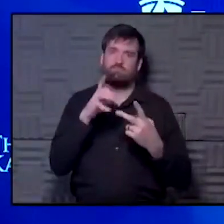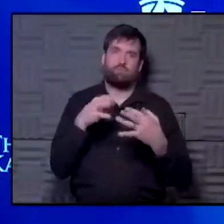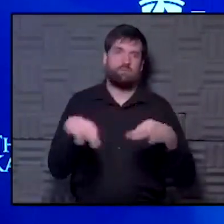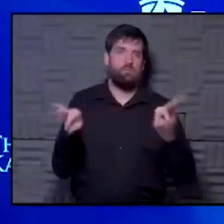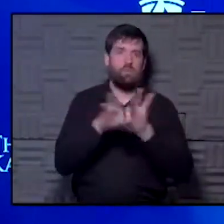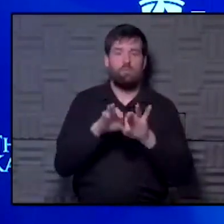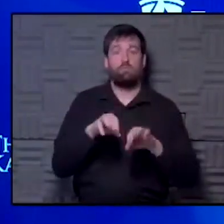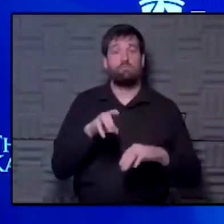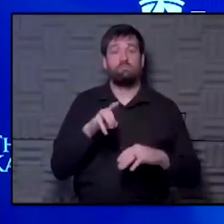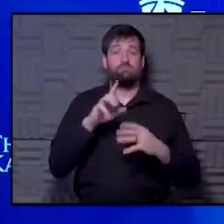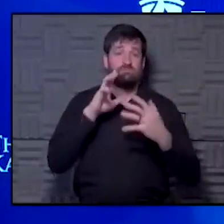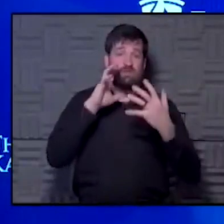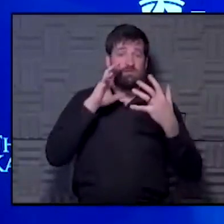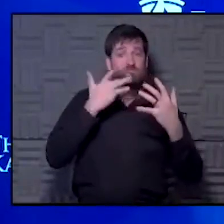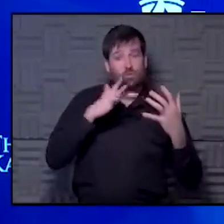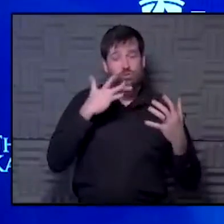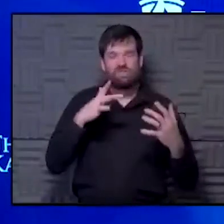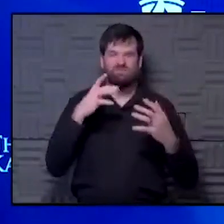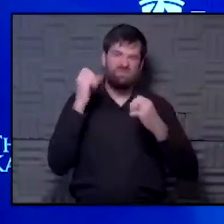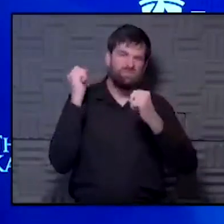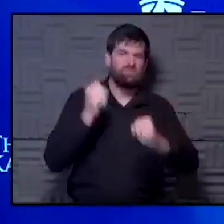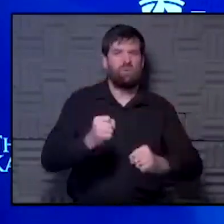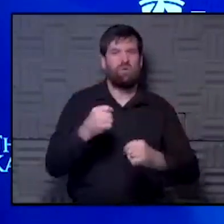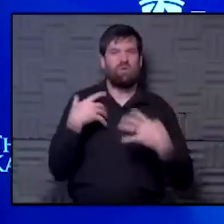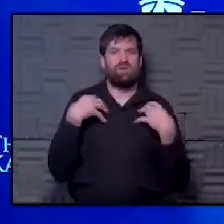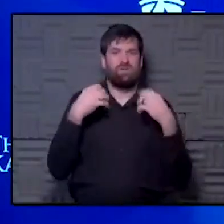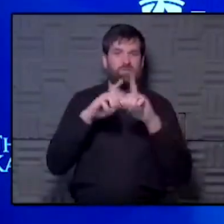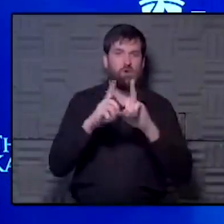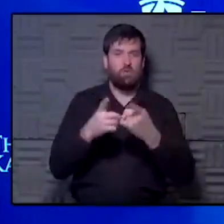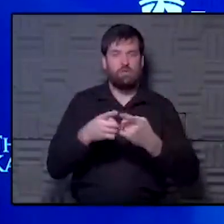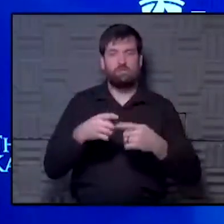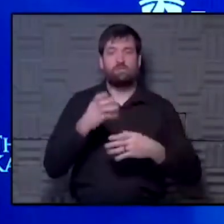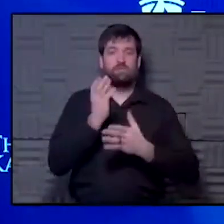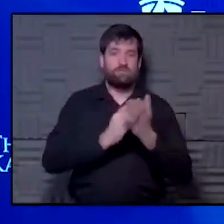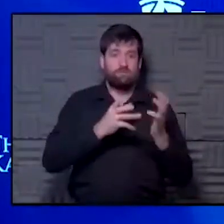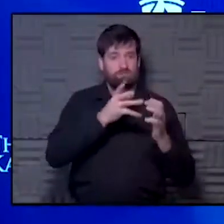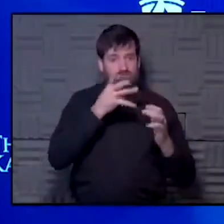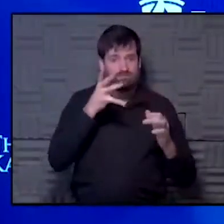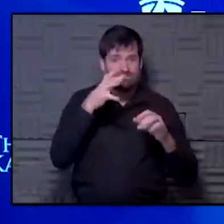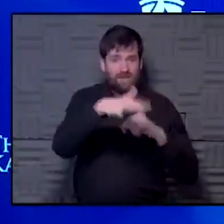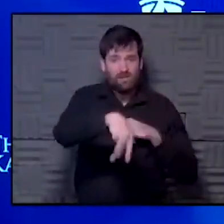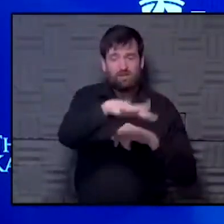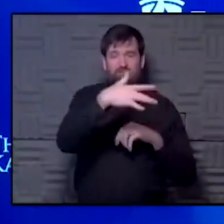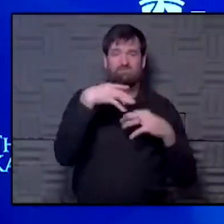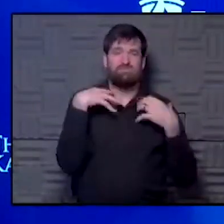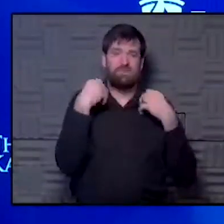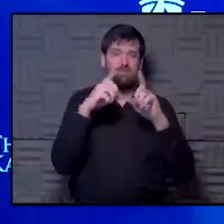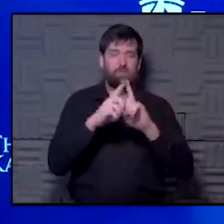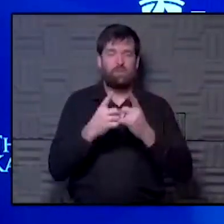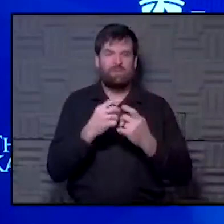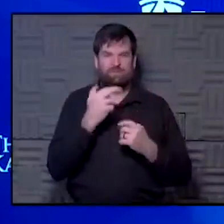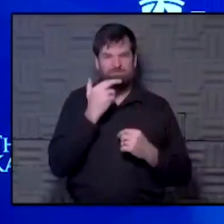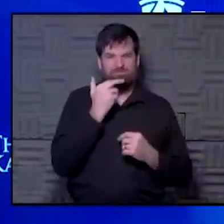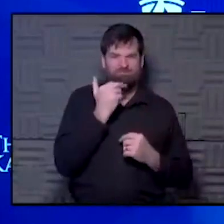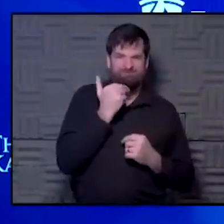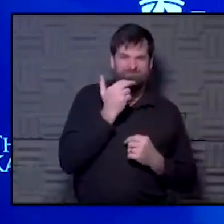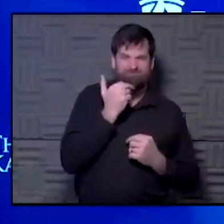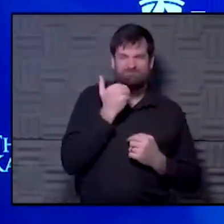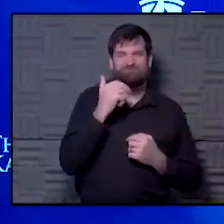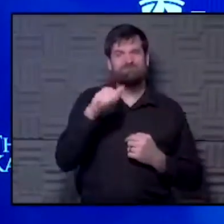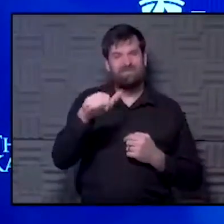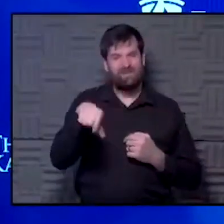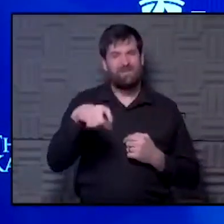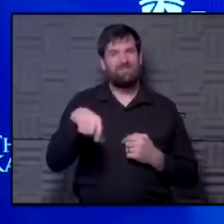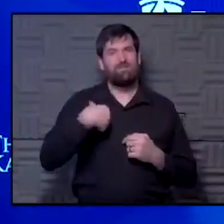important. Unfortunately, Wyandotte and Johnson County both have strong public health departments. You get out into some areas of Kansas, the public health departments can be really small, so we're going to have